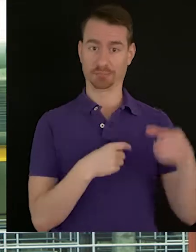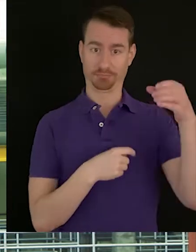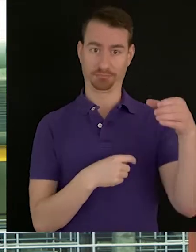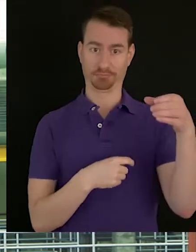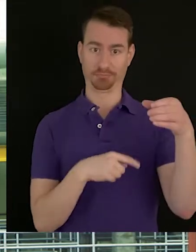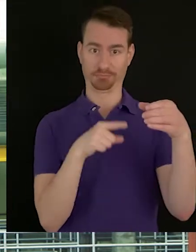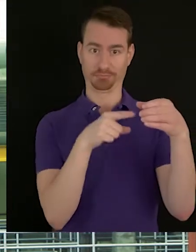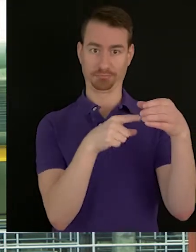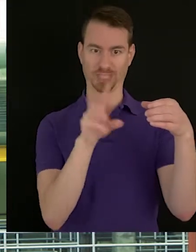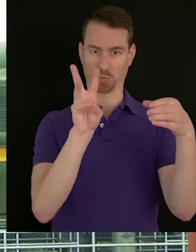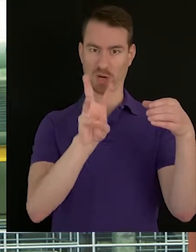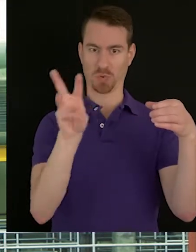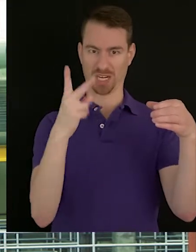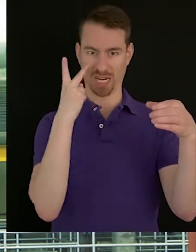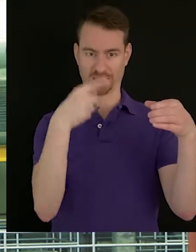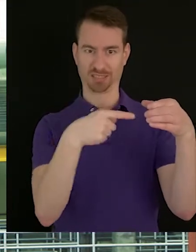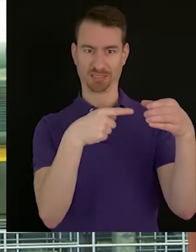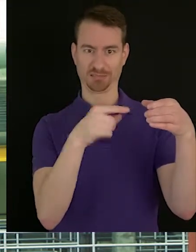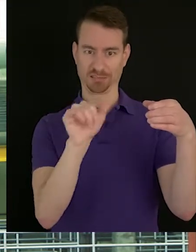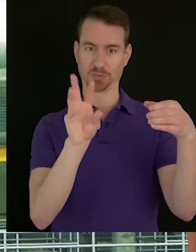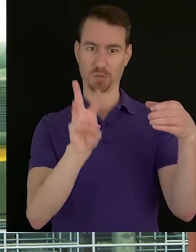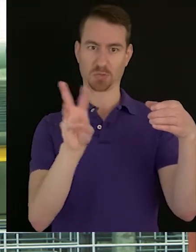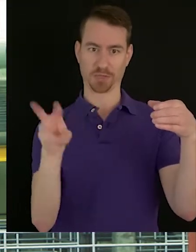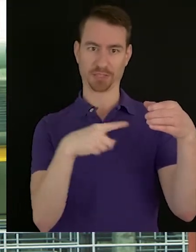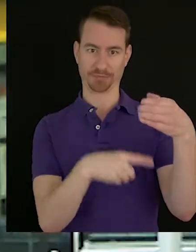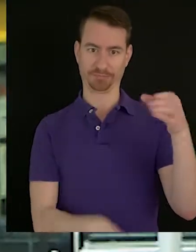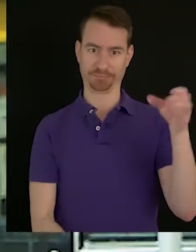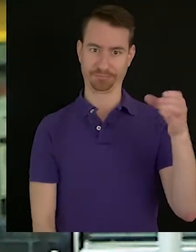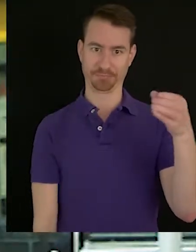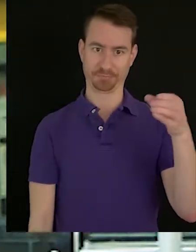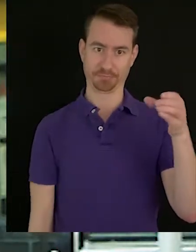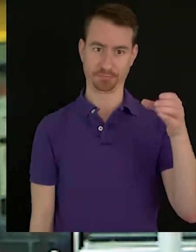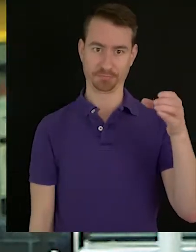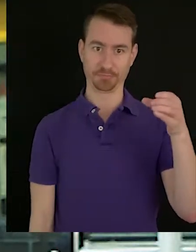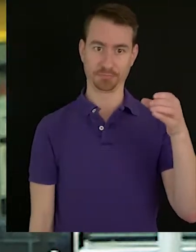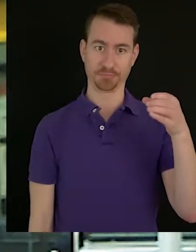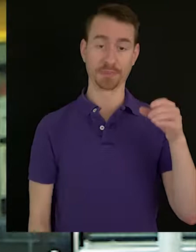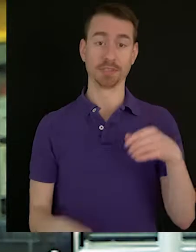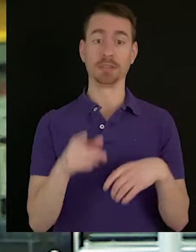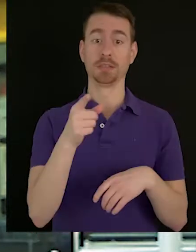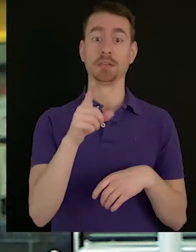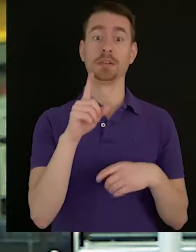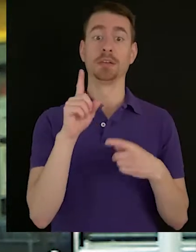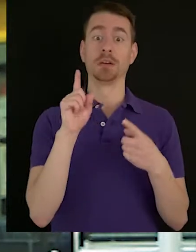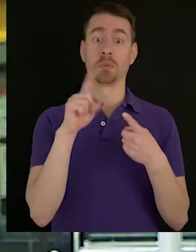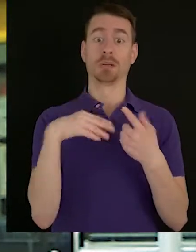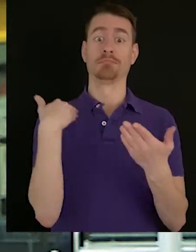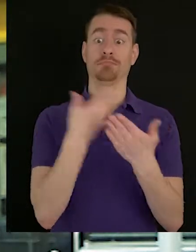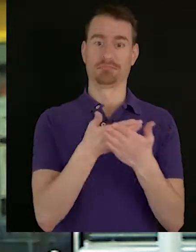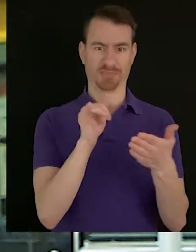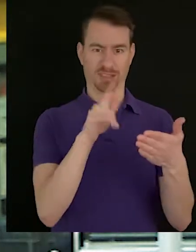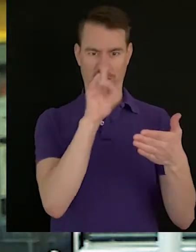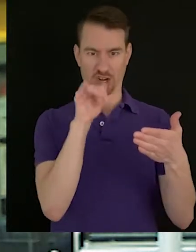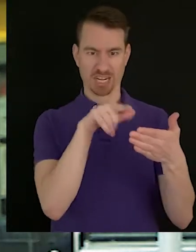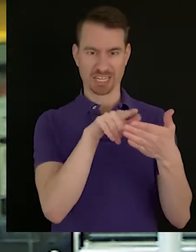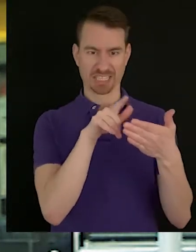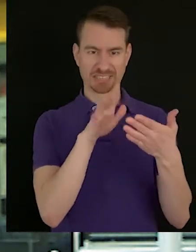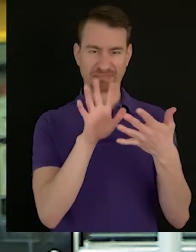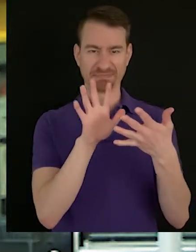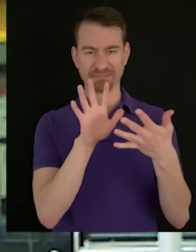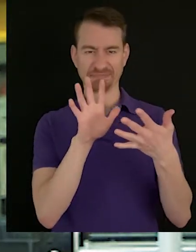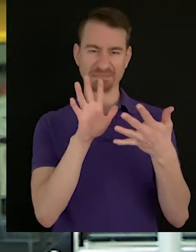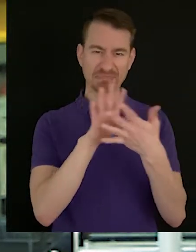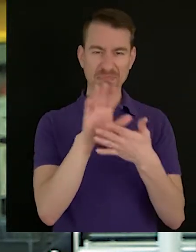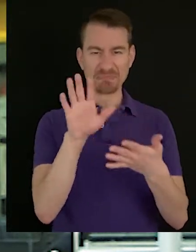glass jar of what wastewater looks like. This is what the water looks like when it arrives at the treatment plant.